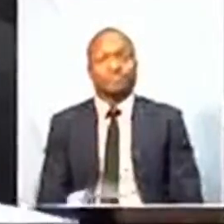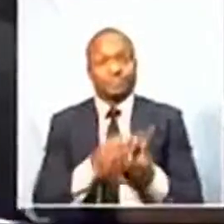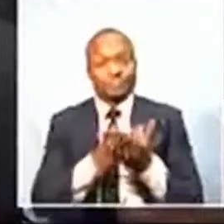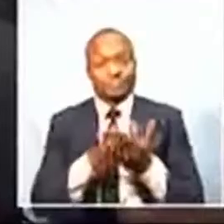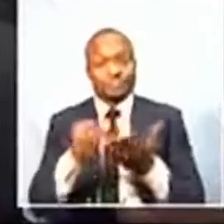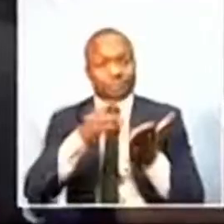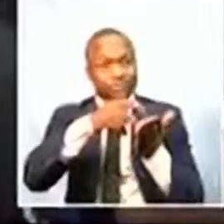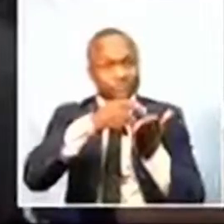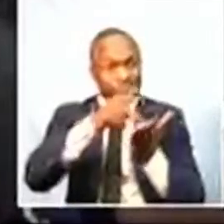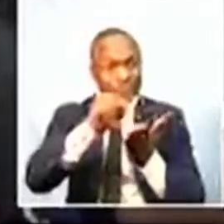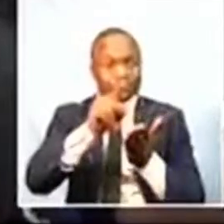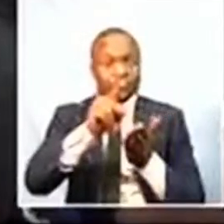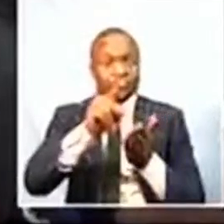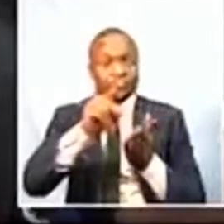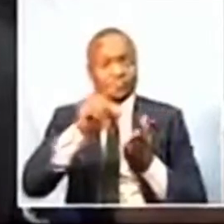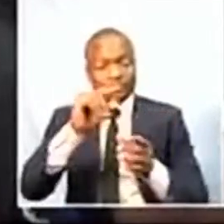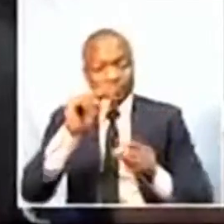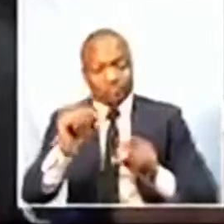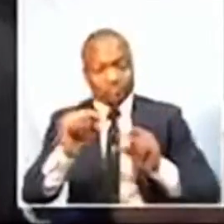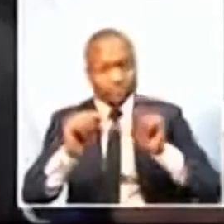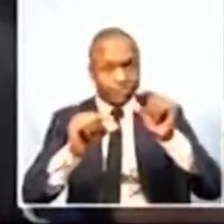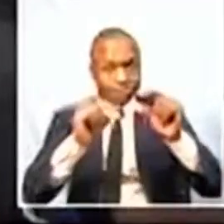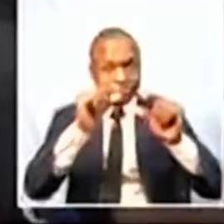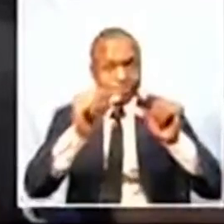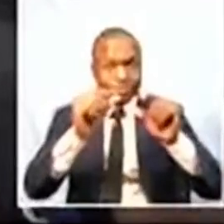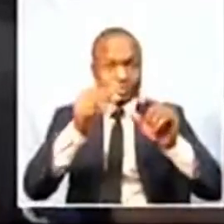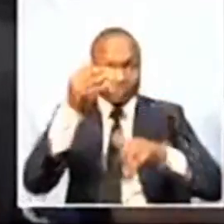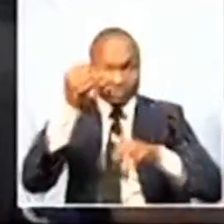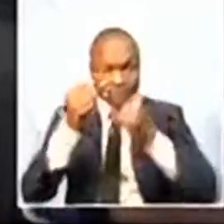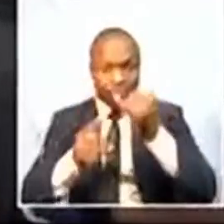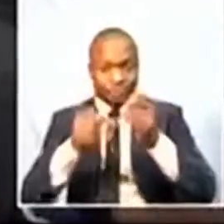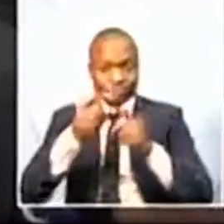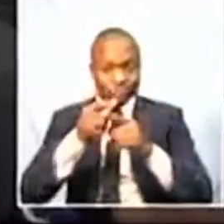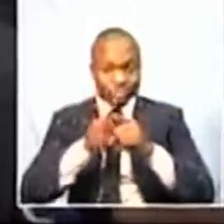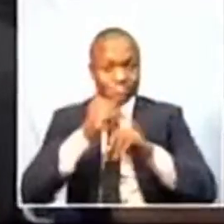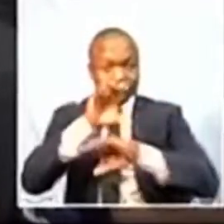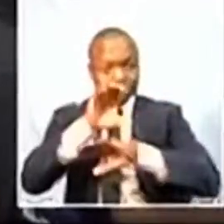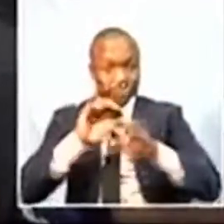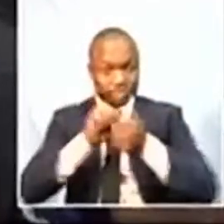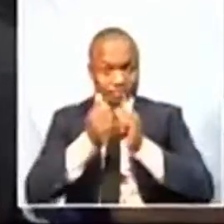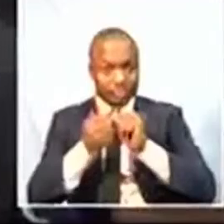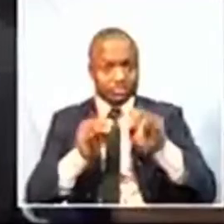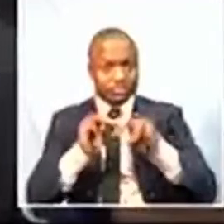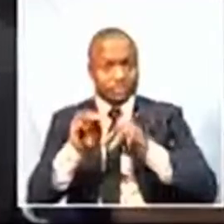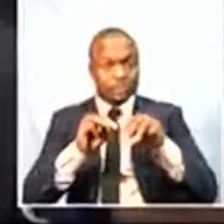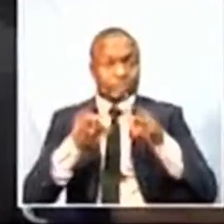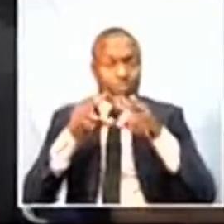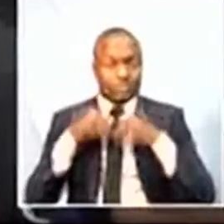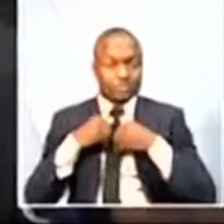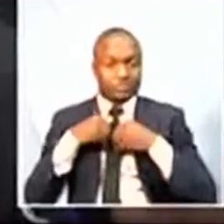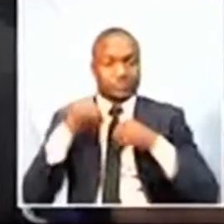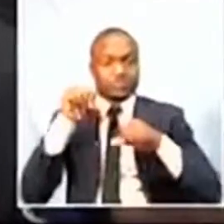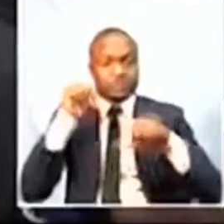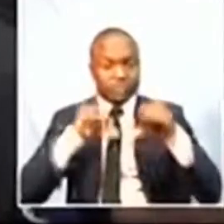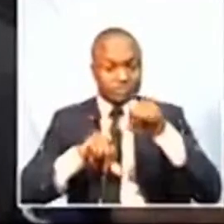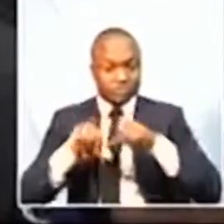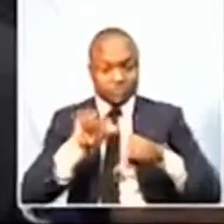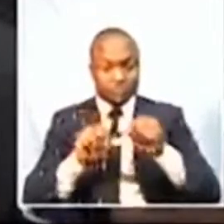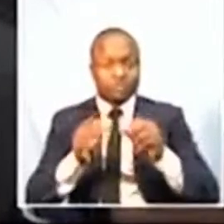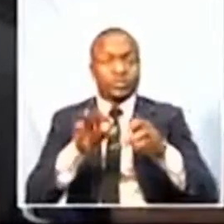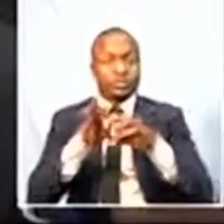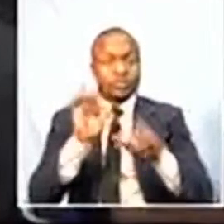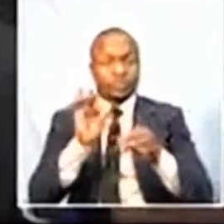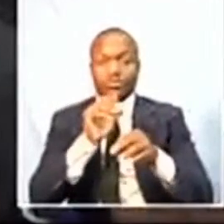failure to pay installments at the end of the month. Cause of query, management acknowledges the auditor's observation